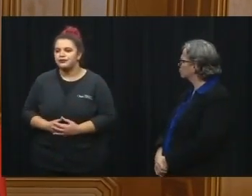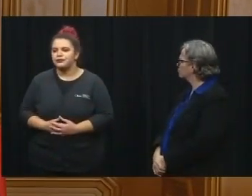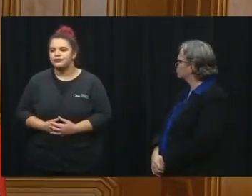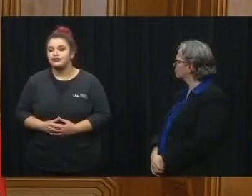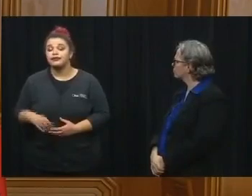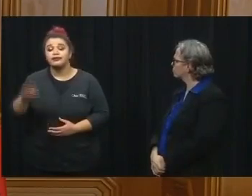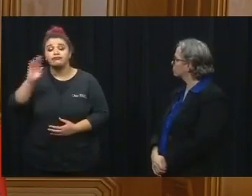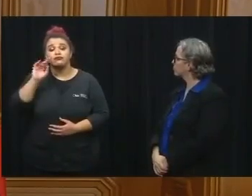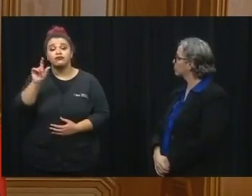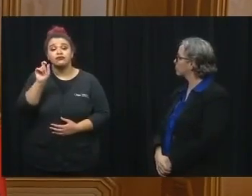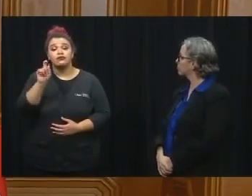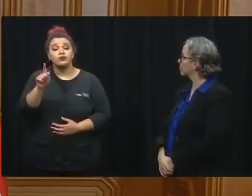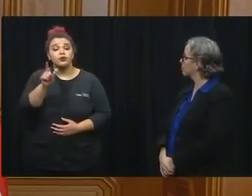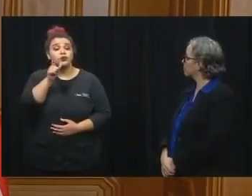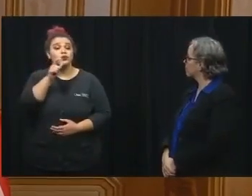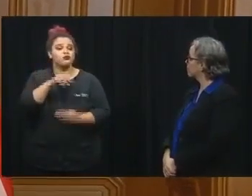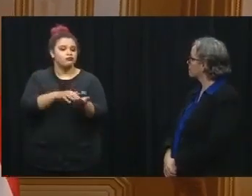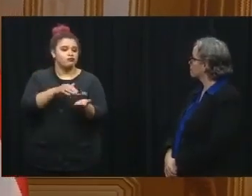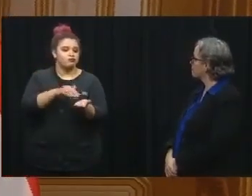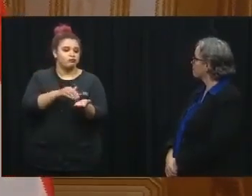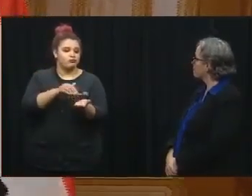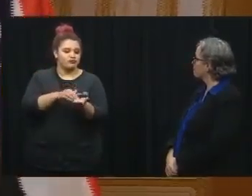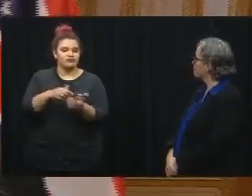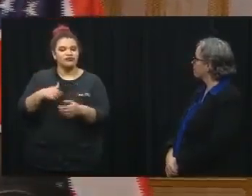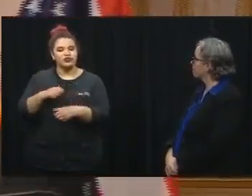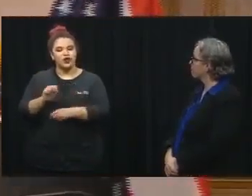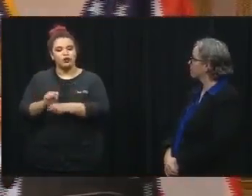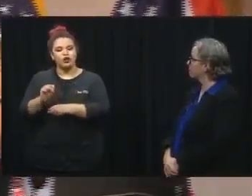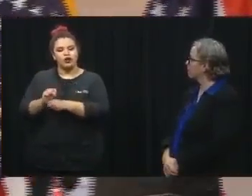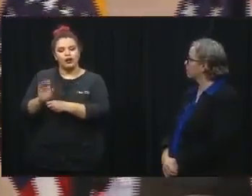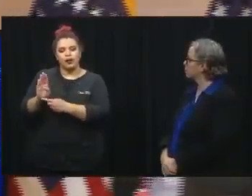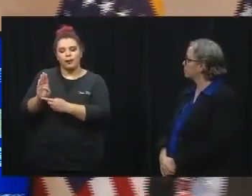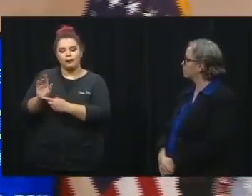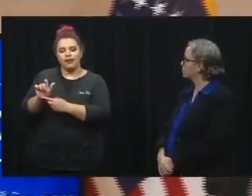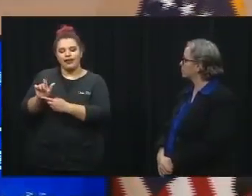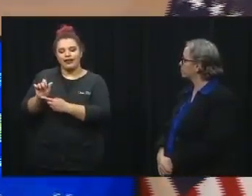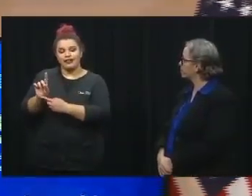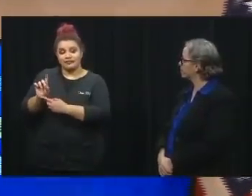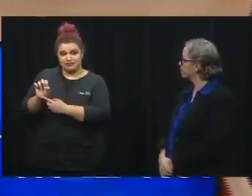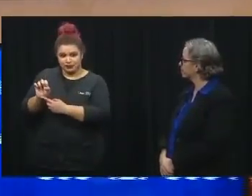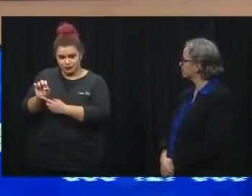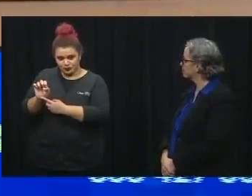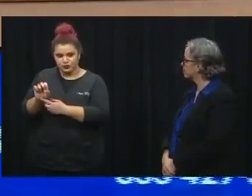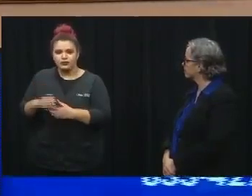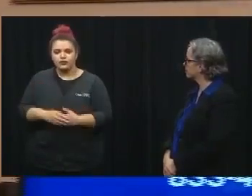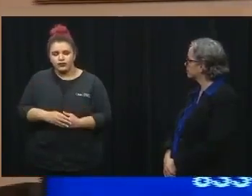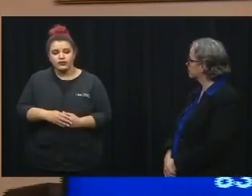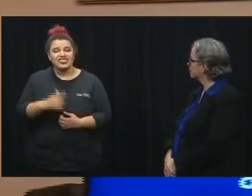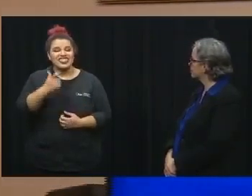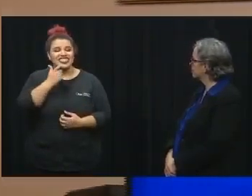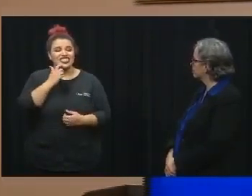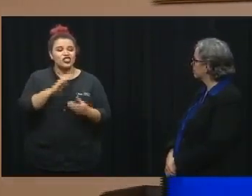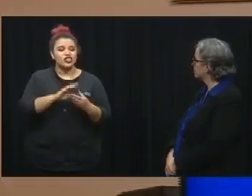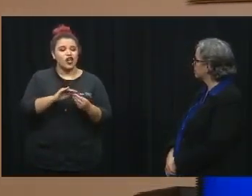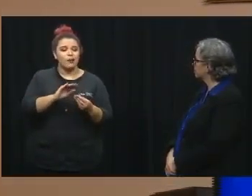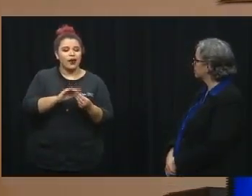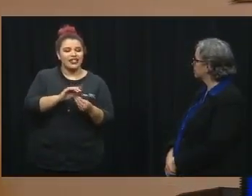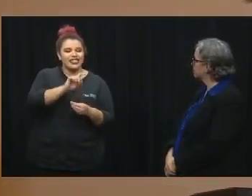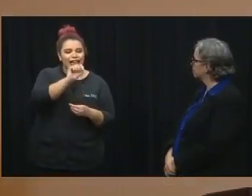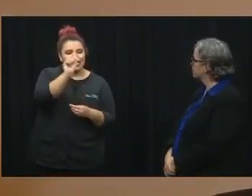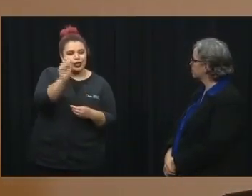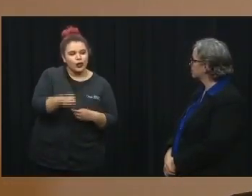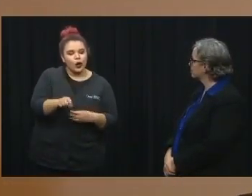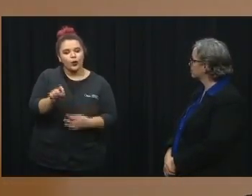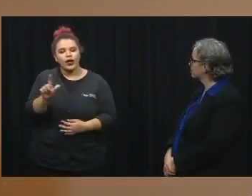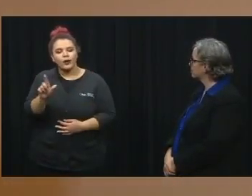This question is for Dr. Atkin from Jim Province with the Blade. You talked briefly about the Toledo-Lucas County Health Department and the situation